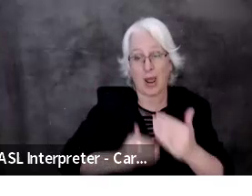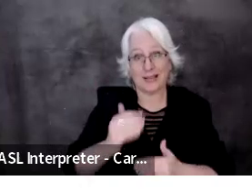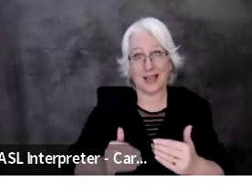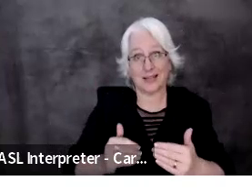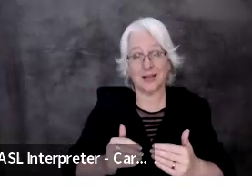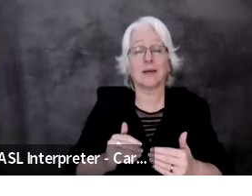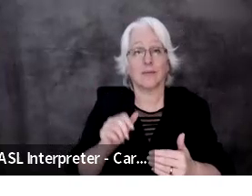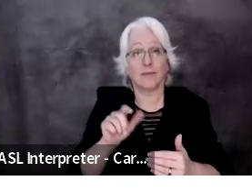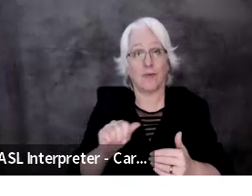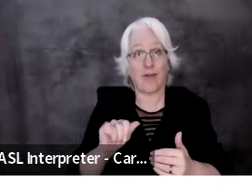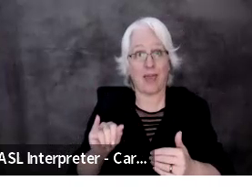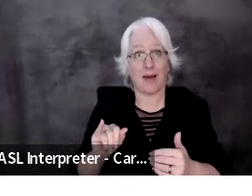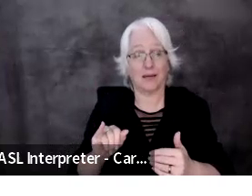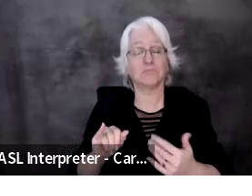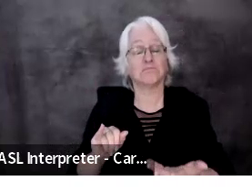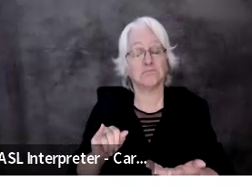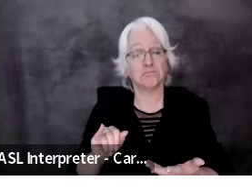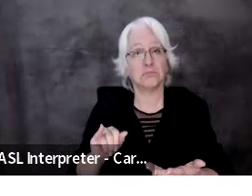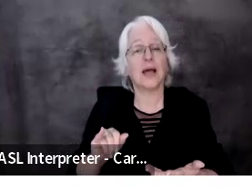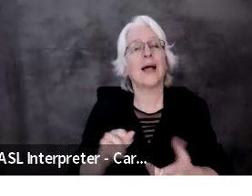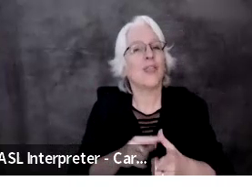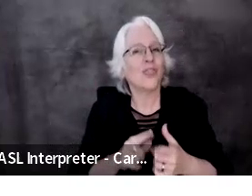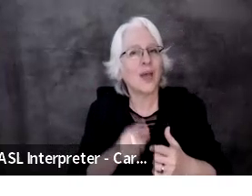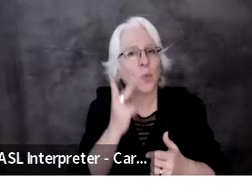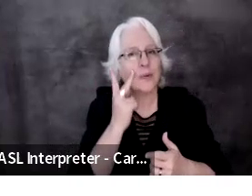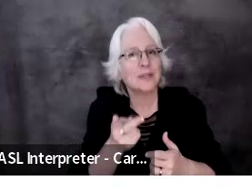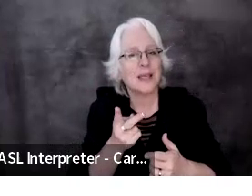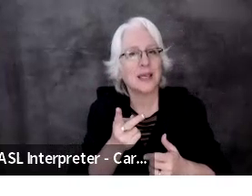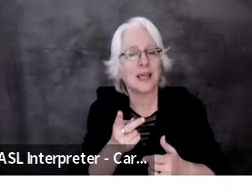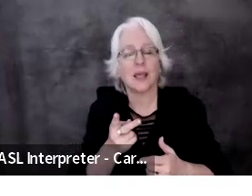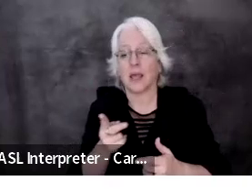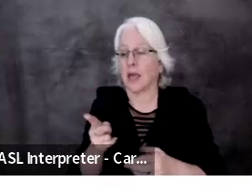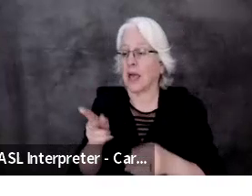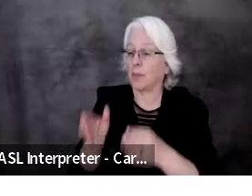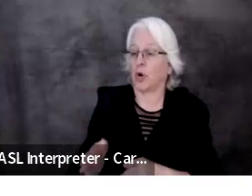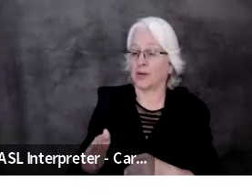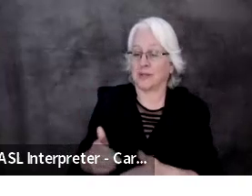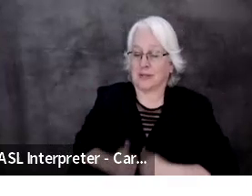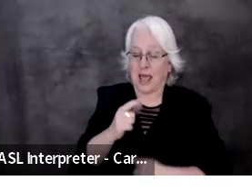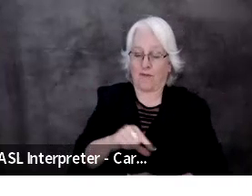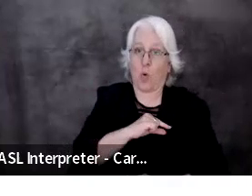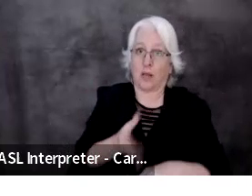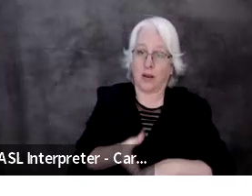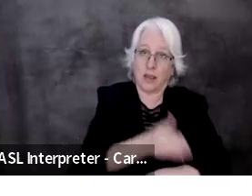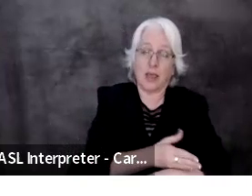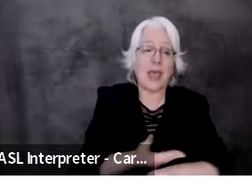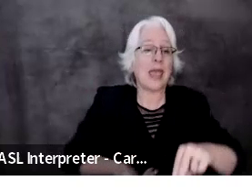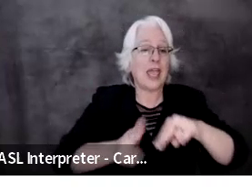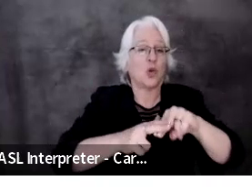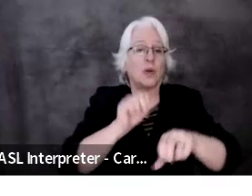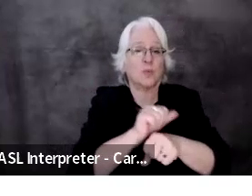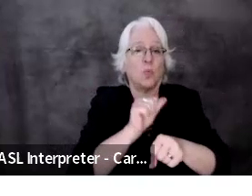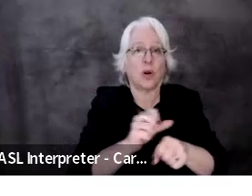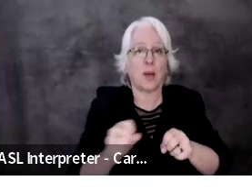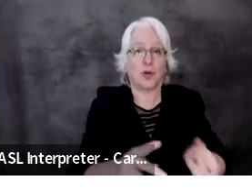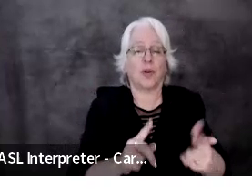it be used to improve the quality of someone's life, increase employment opportunities, and educate